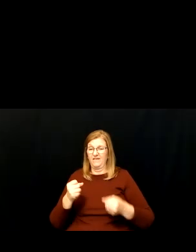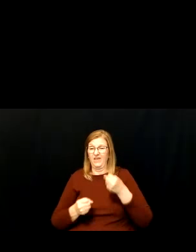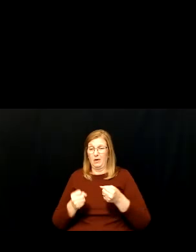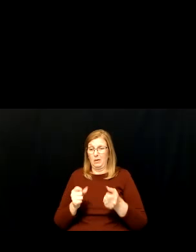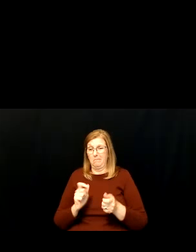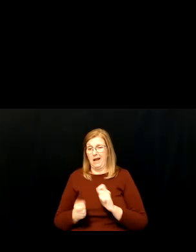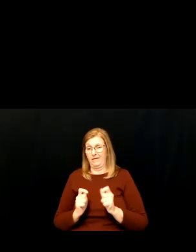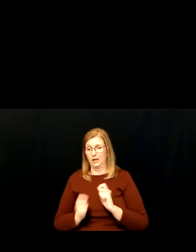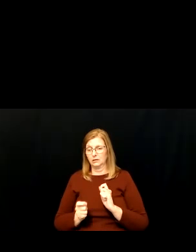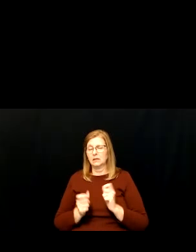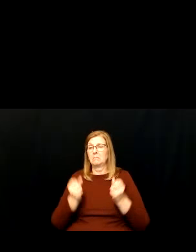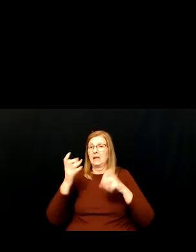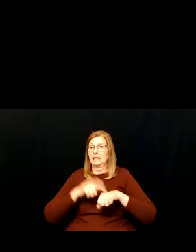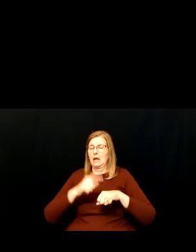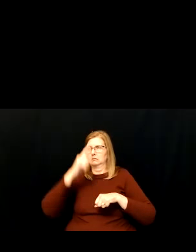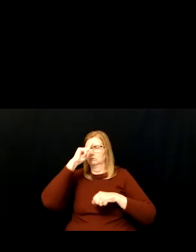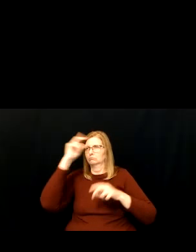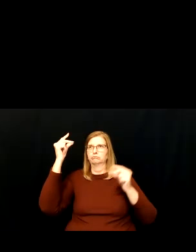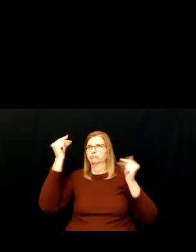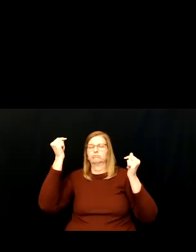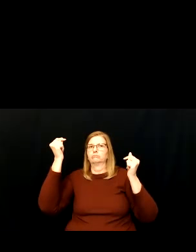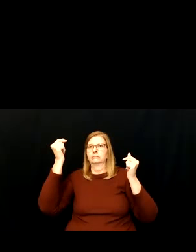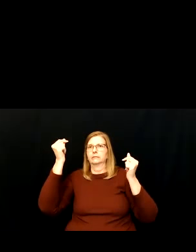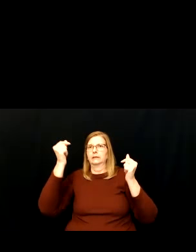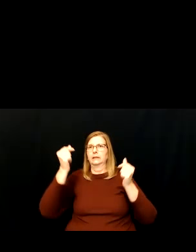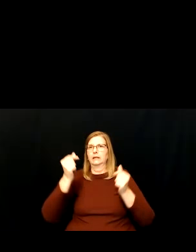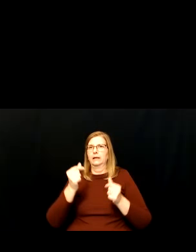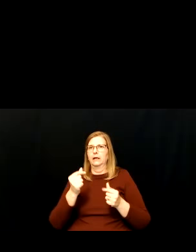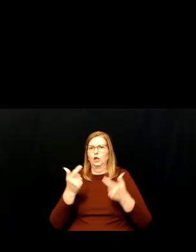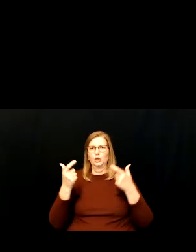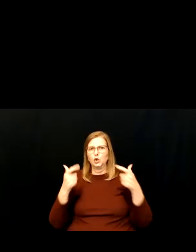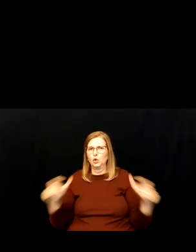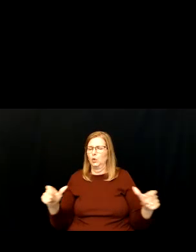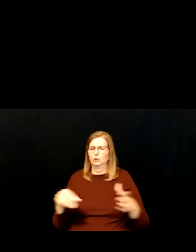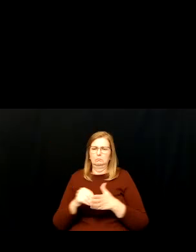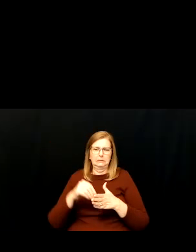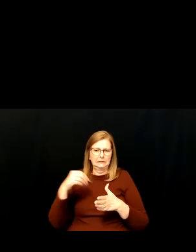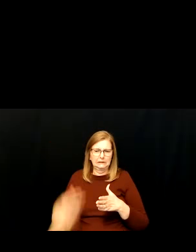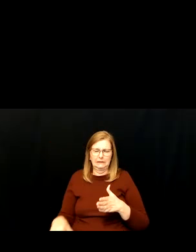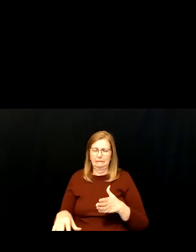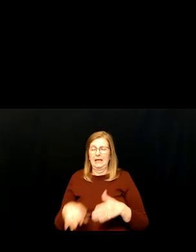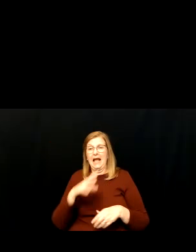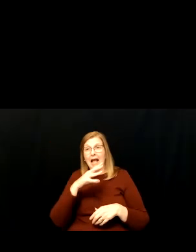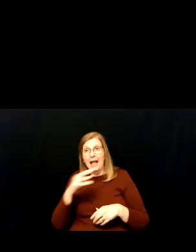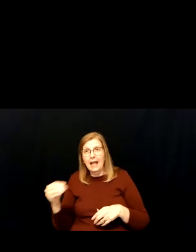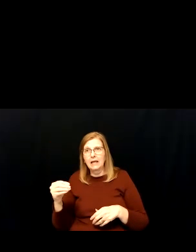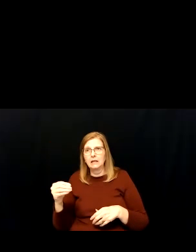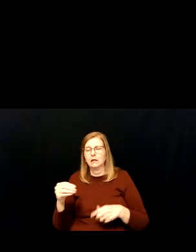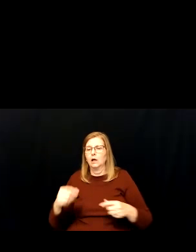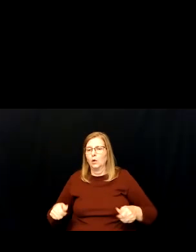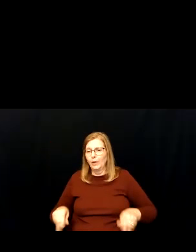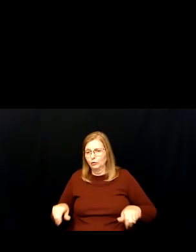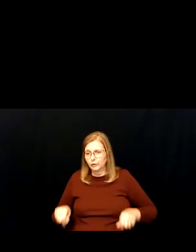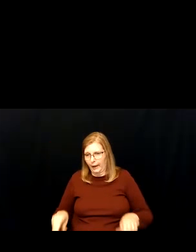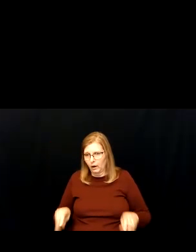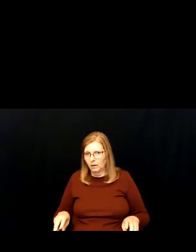know a lot of times we think immediately of a vehicle modification, number one, being hugely expensive, and number two, usually involving a wheelchair. However,